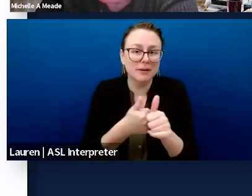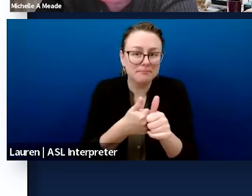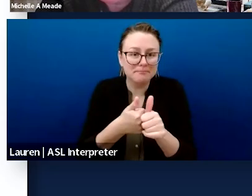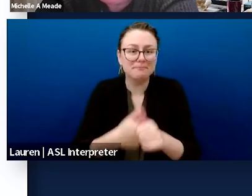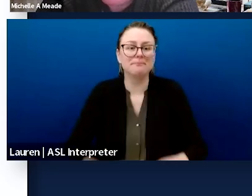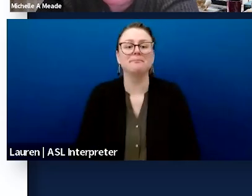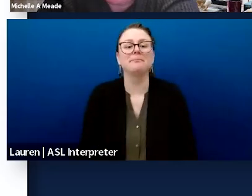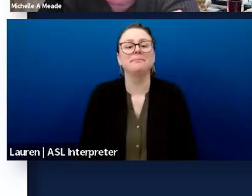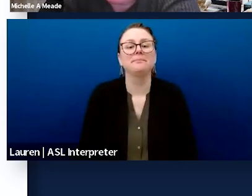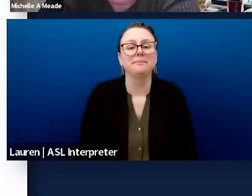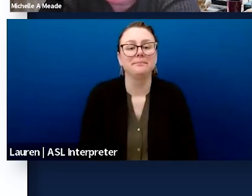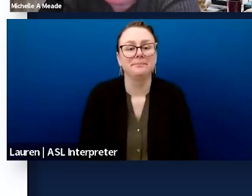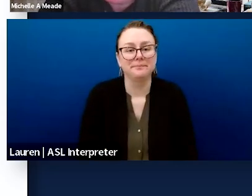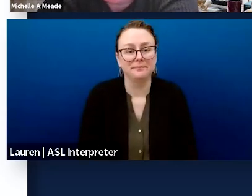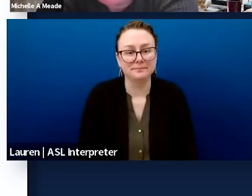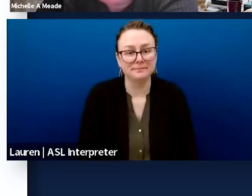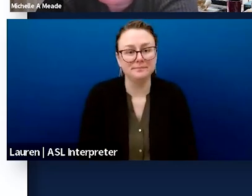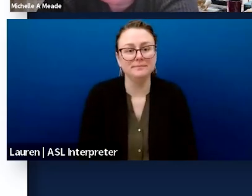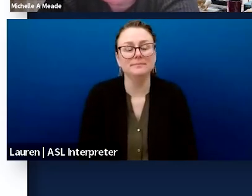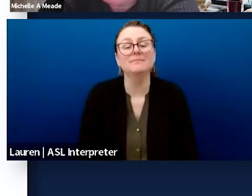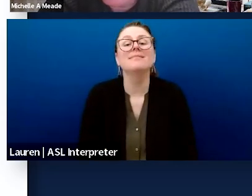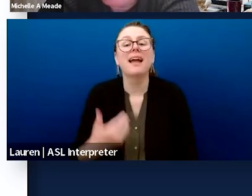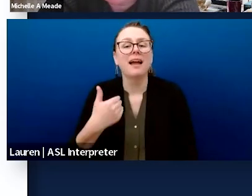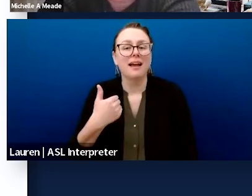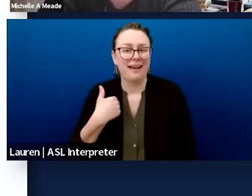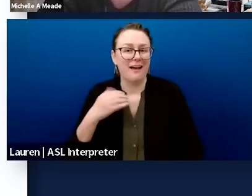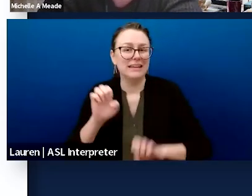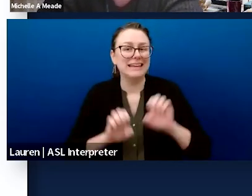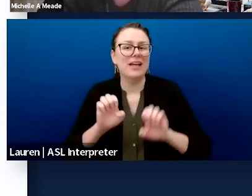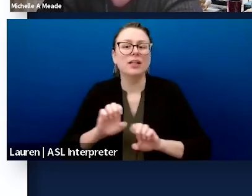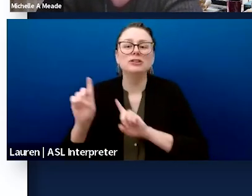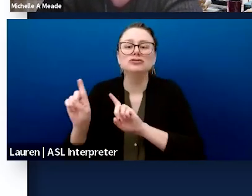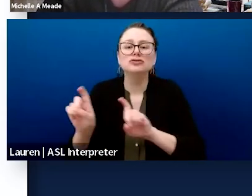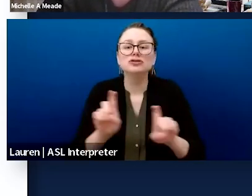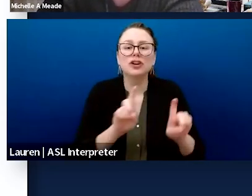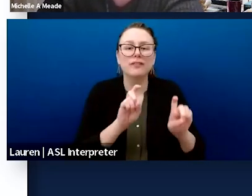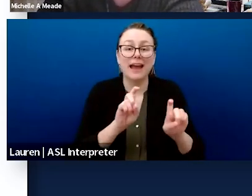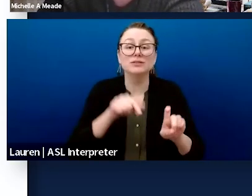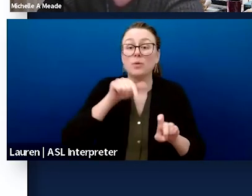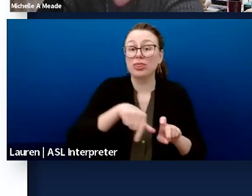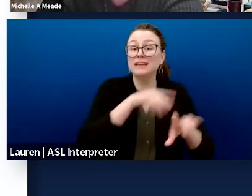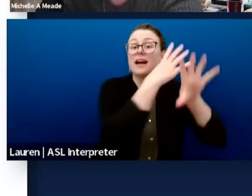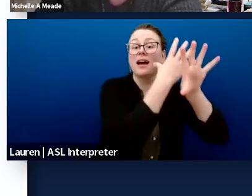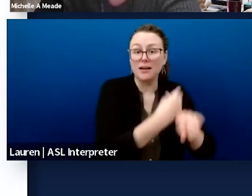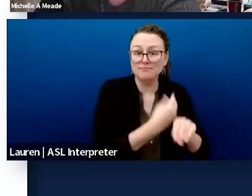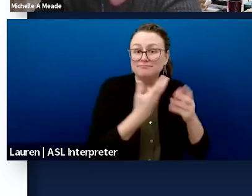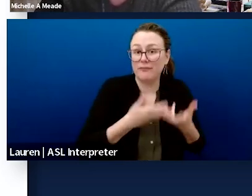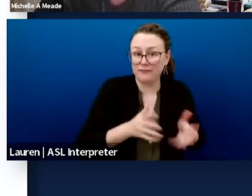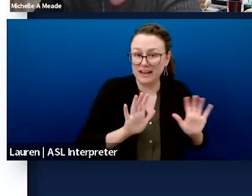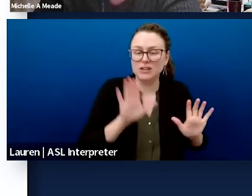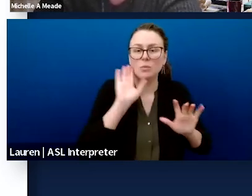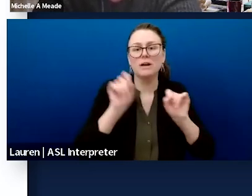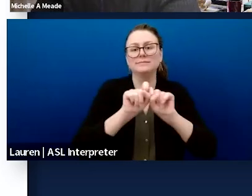you say. Once again, there is an evaluation survey that will be sent after this